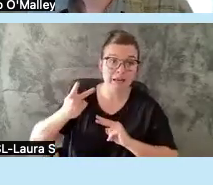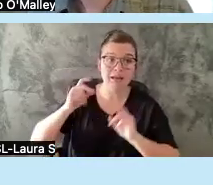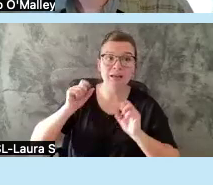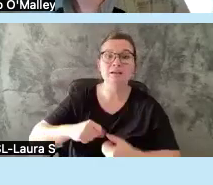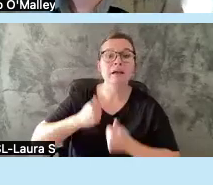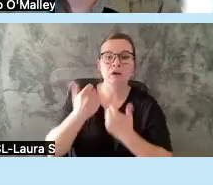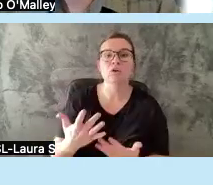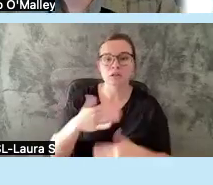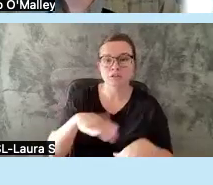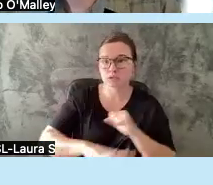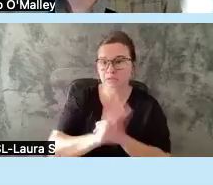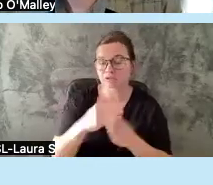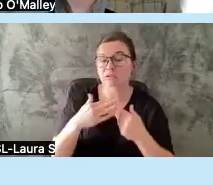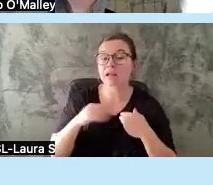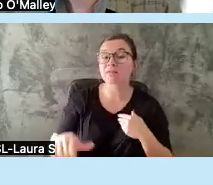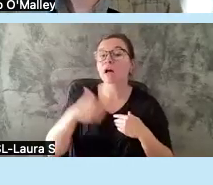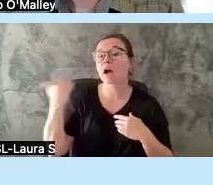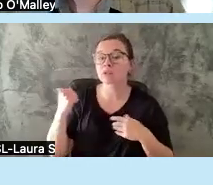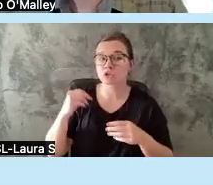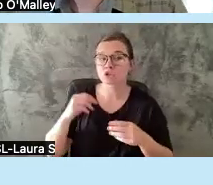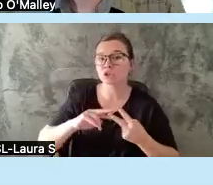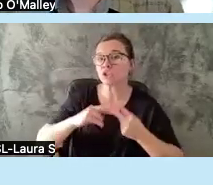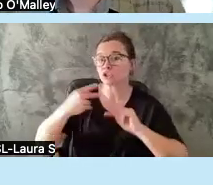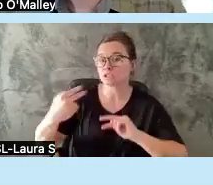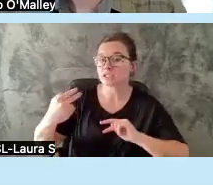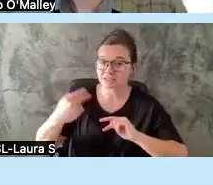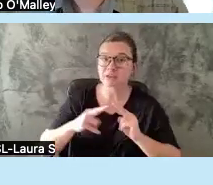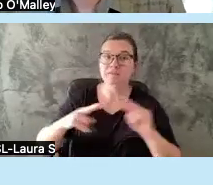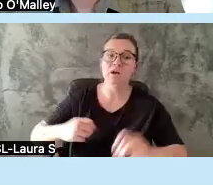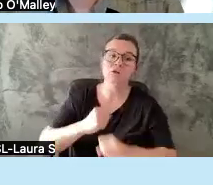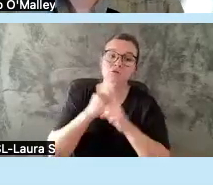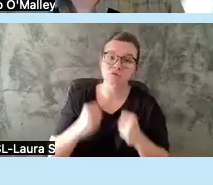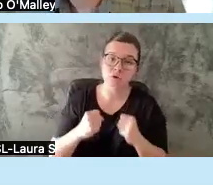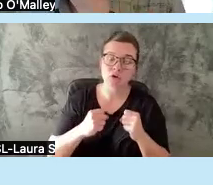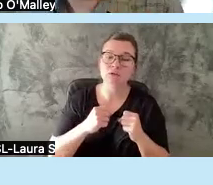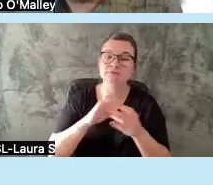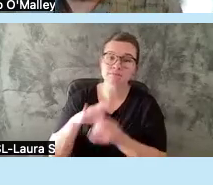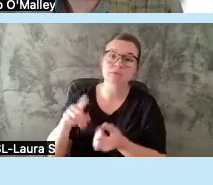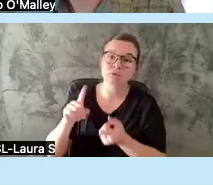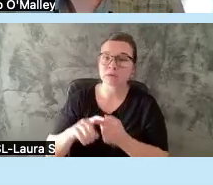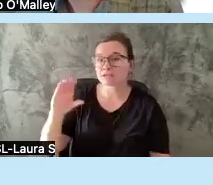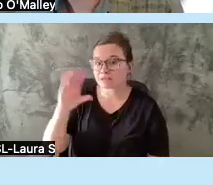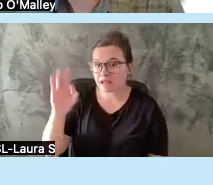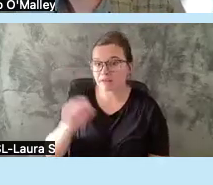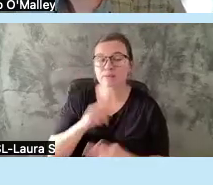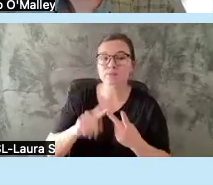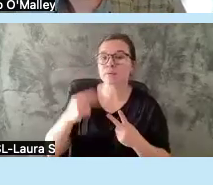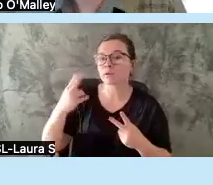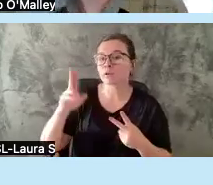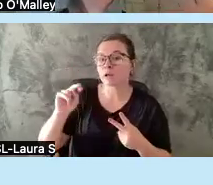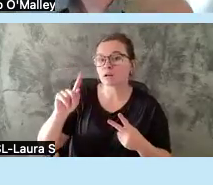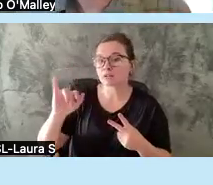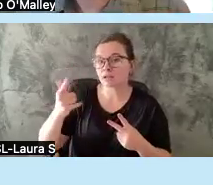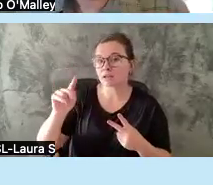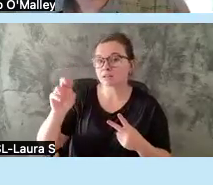that. There's other genes or genetic conditions that are very strongly linked to cystic fibrosis or Huntington's disease or other